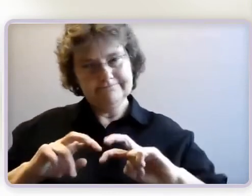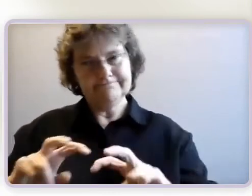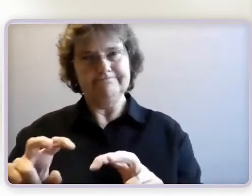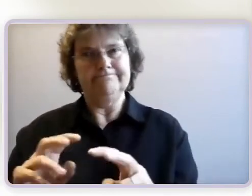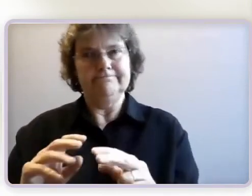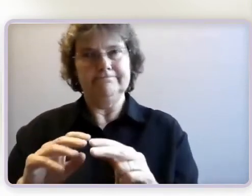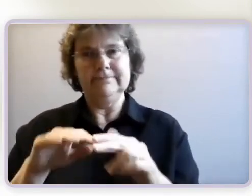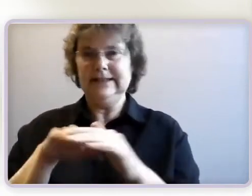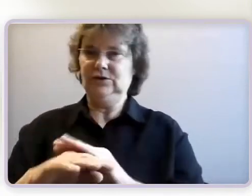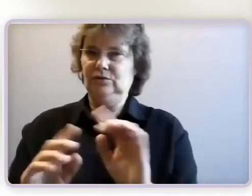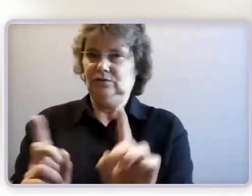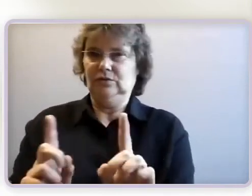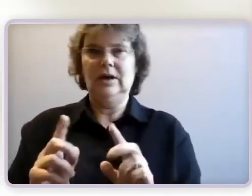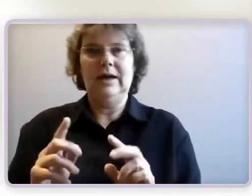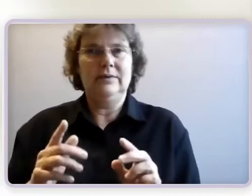is.